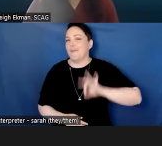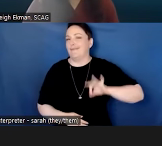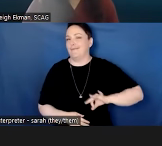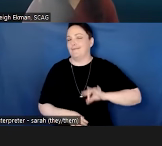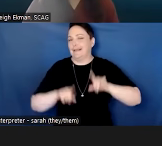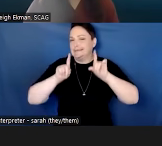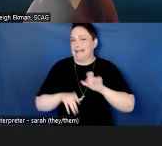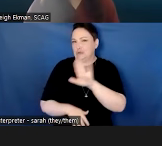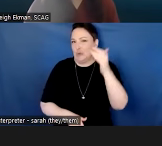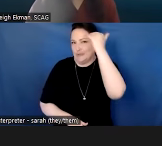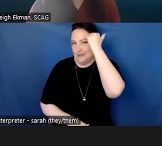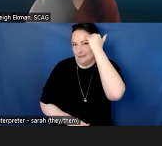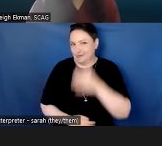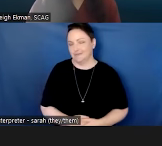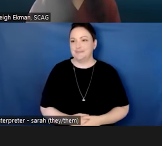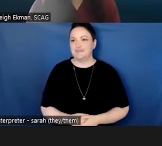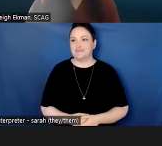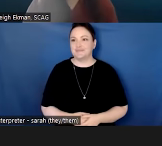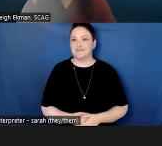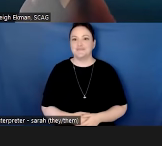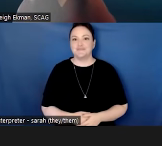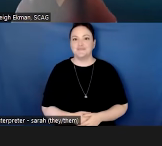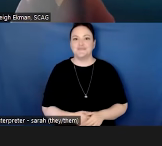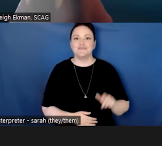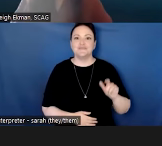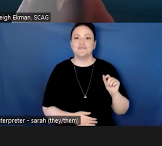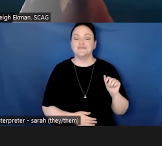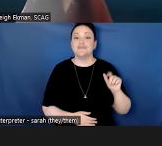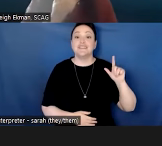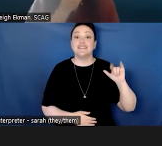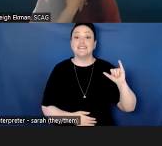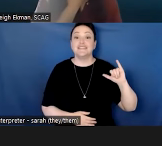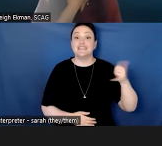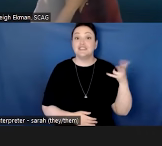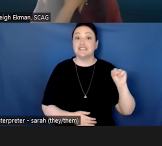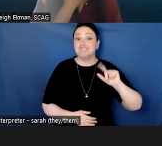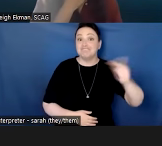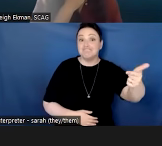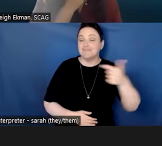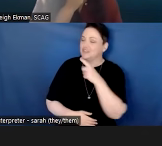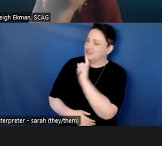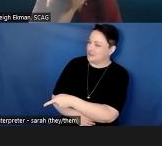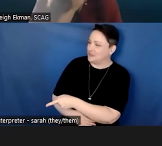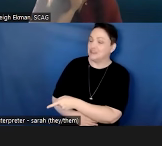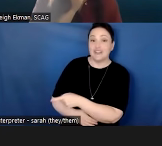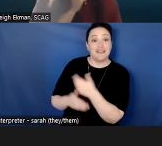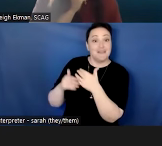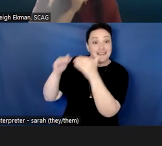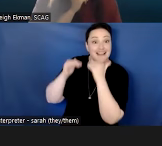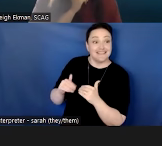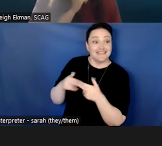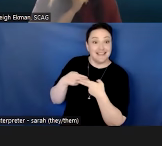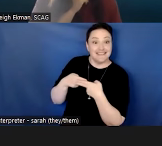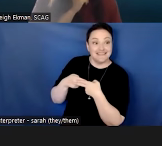the first question? Sure. Next slide, please. Oh, yeah, sorry.